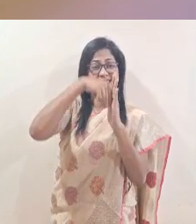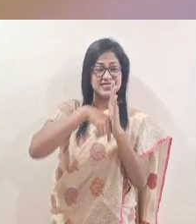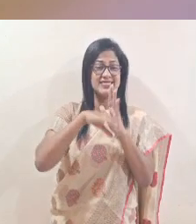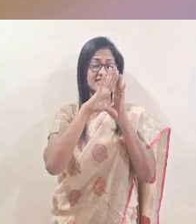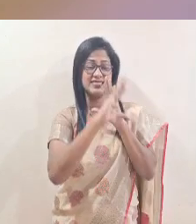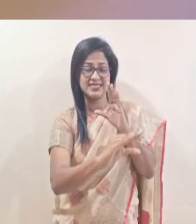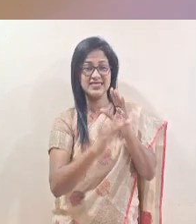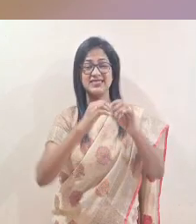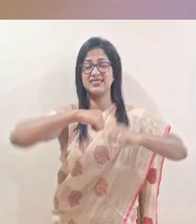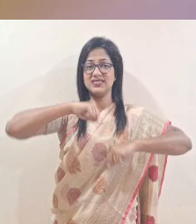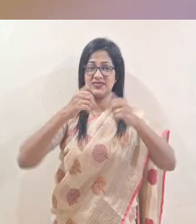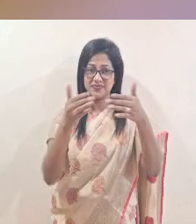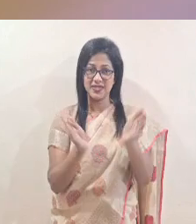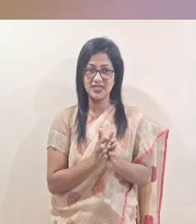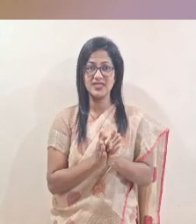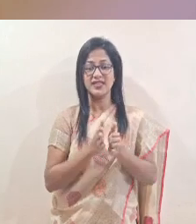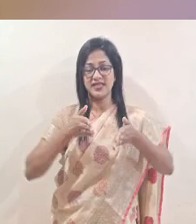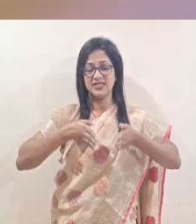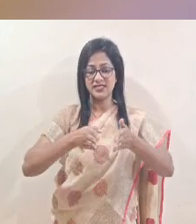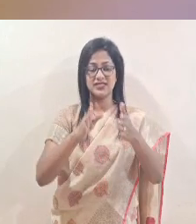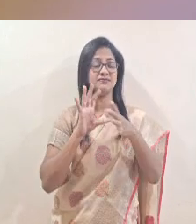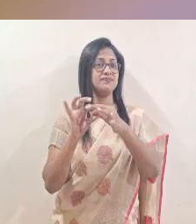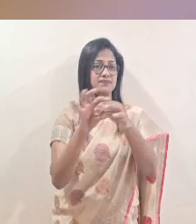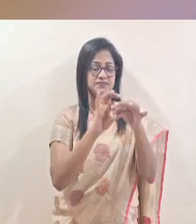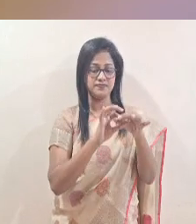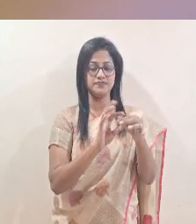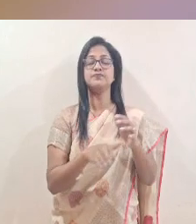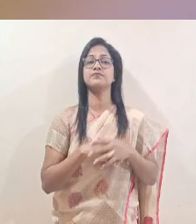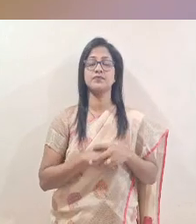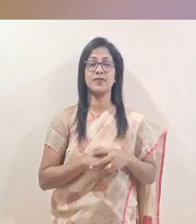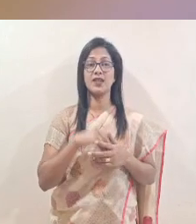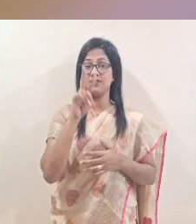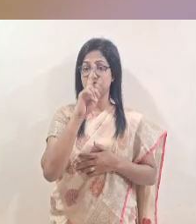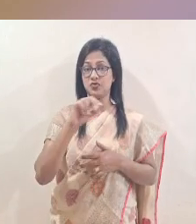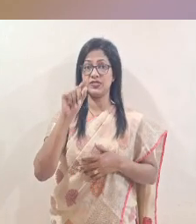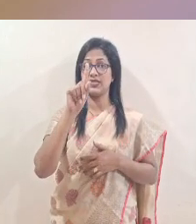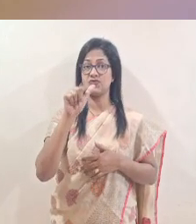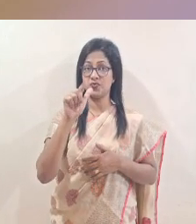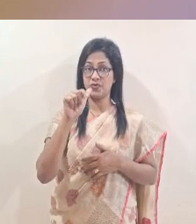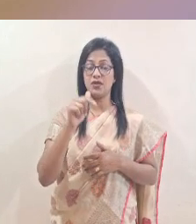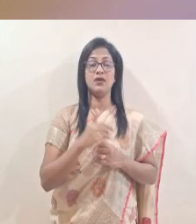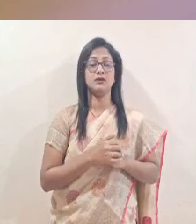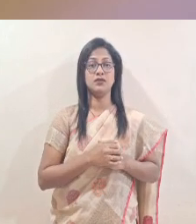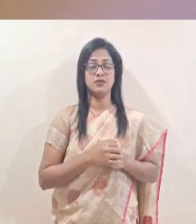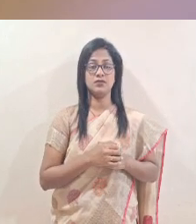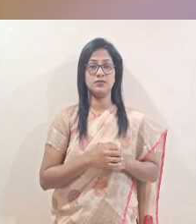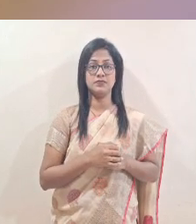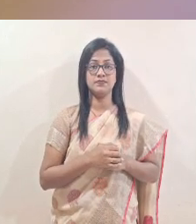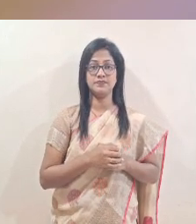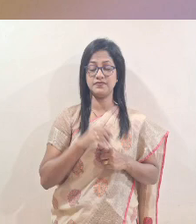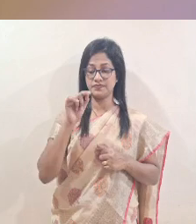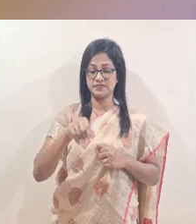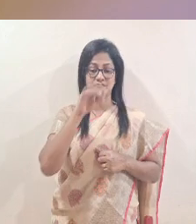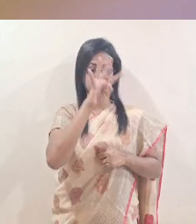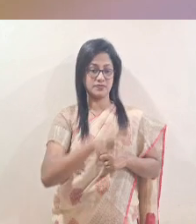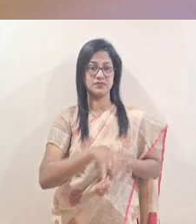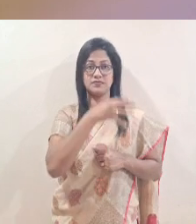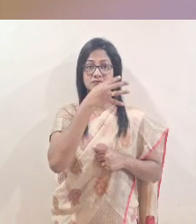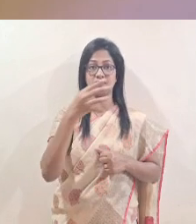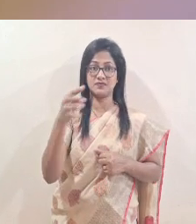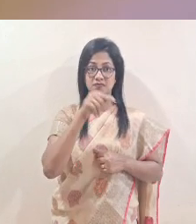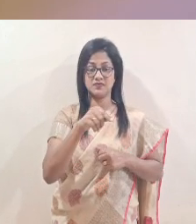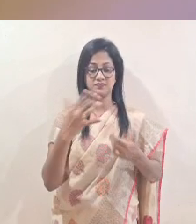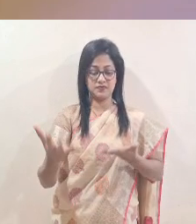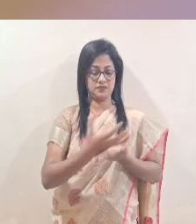density, spacing, and the types of street network patterns. Then in 2016, an index